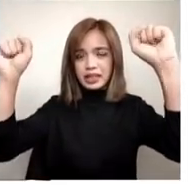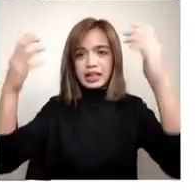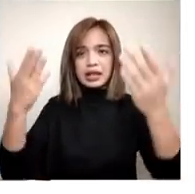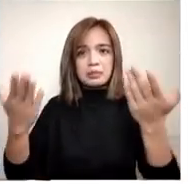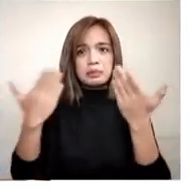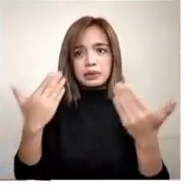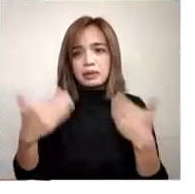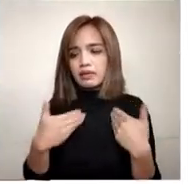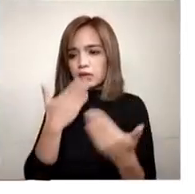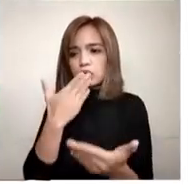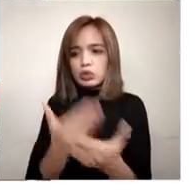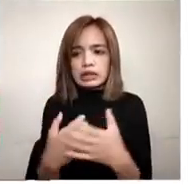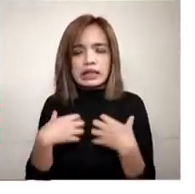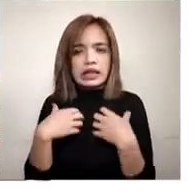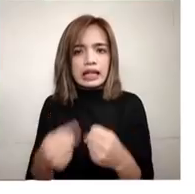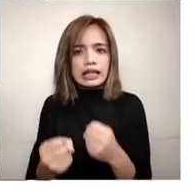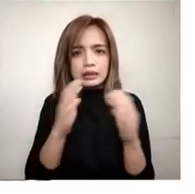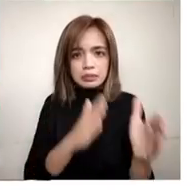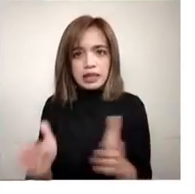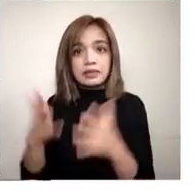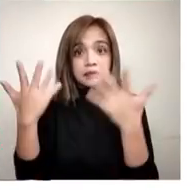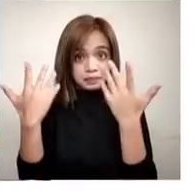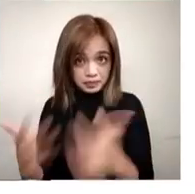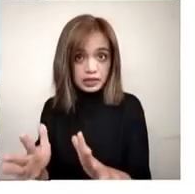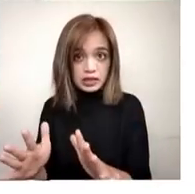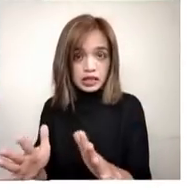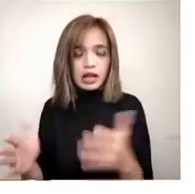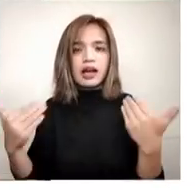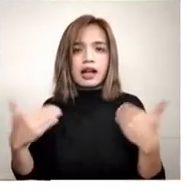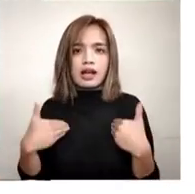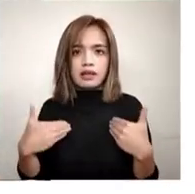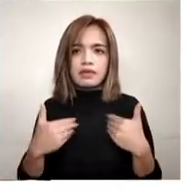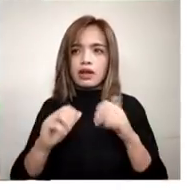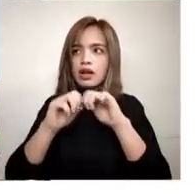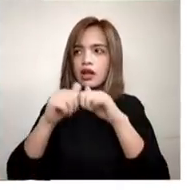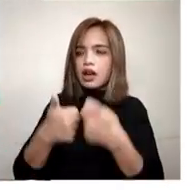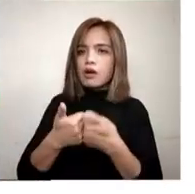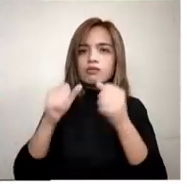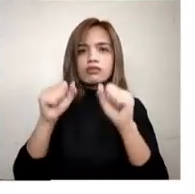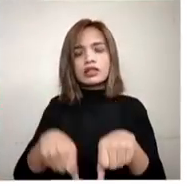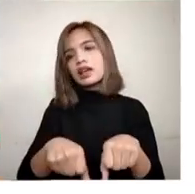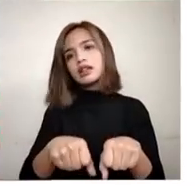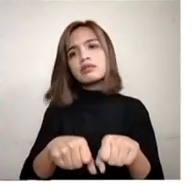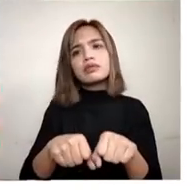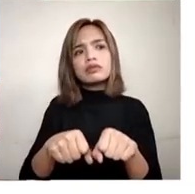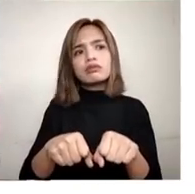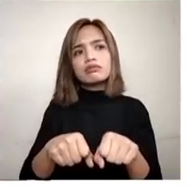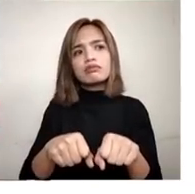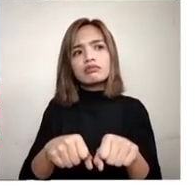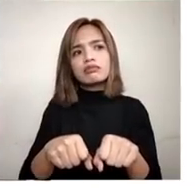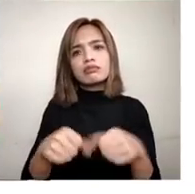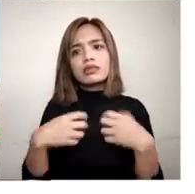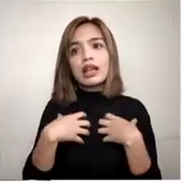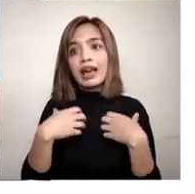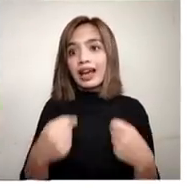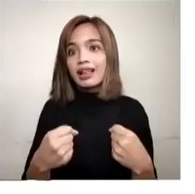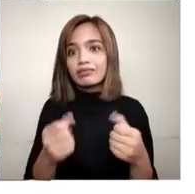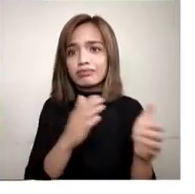agenda. And after that, come up with how we can implement it well. Because you know, a health agenda is